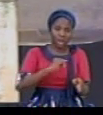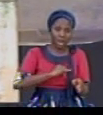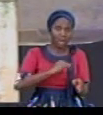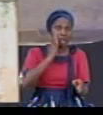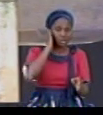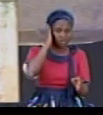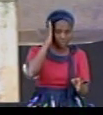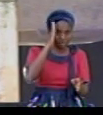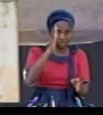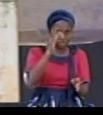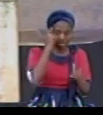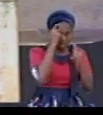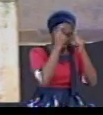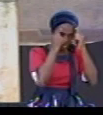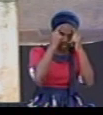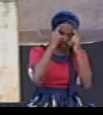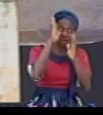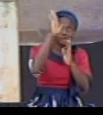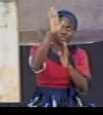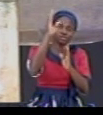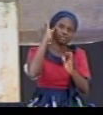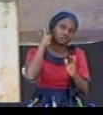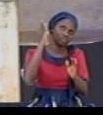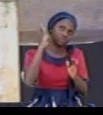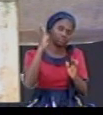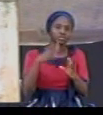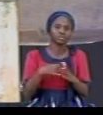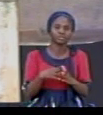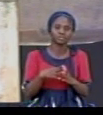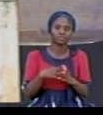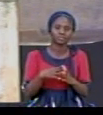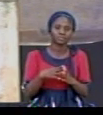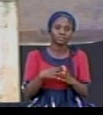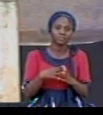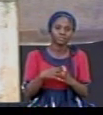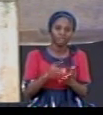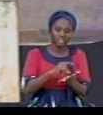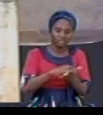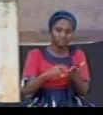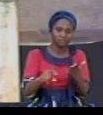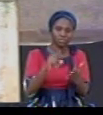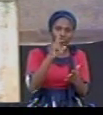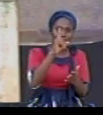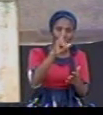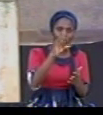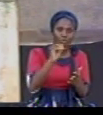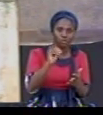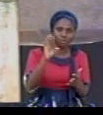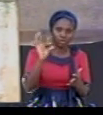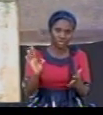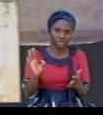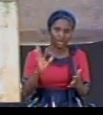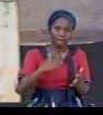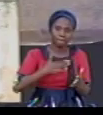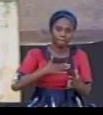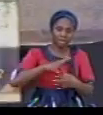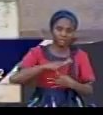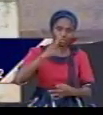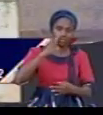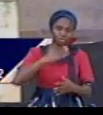consider thy testimonies. Look at verse 109. My soul